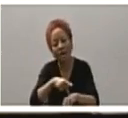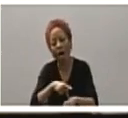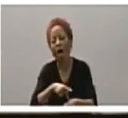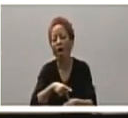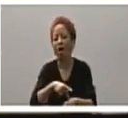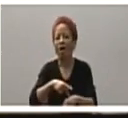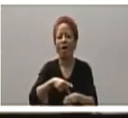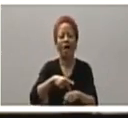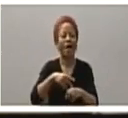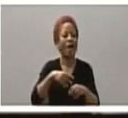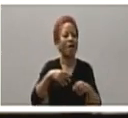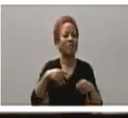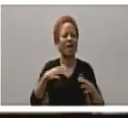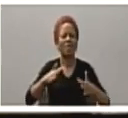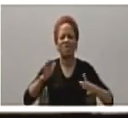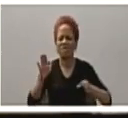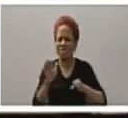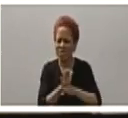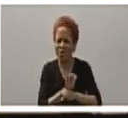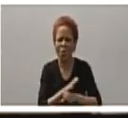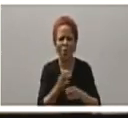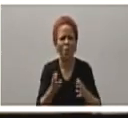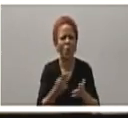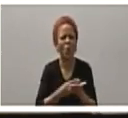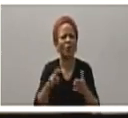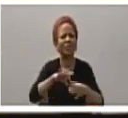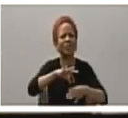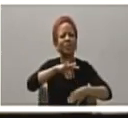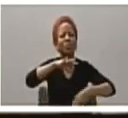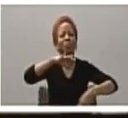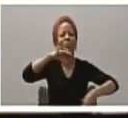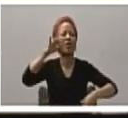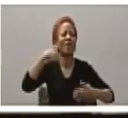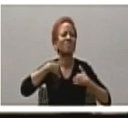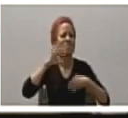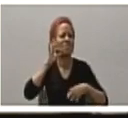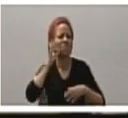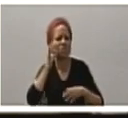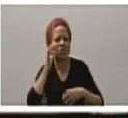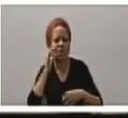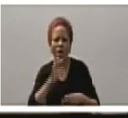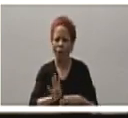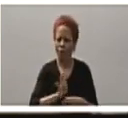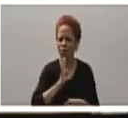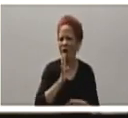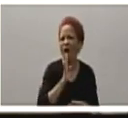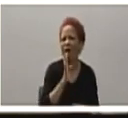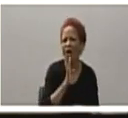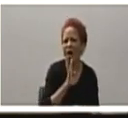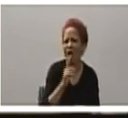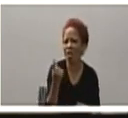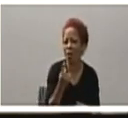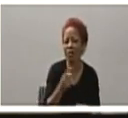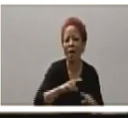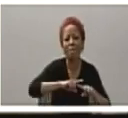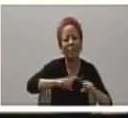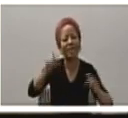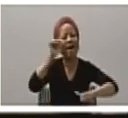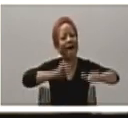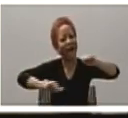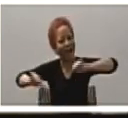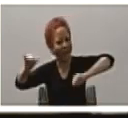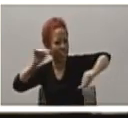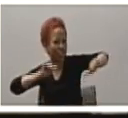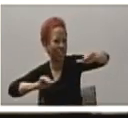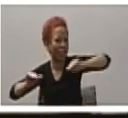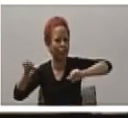Holy Spirit. All the saints have loved Christ, not just by talking, but effectively. As